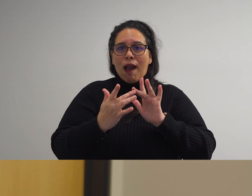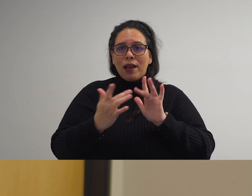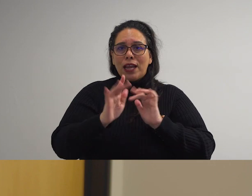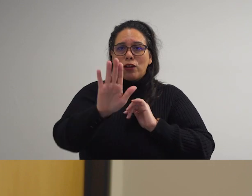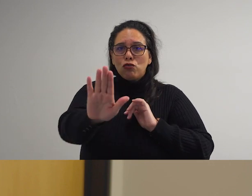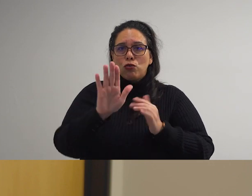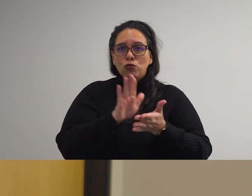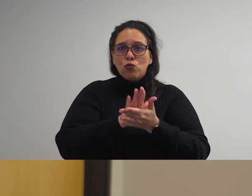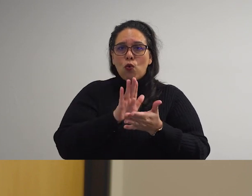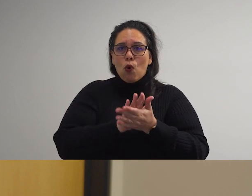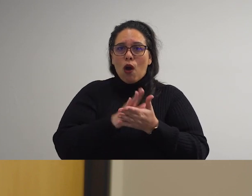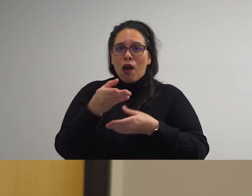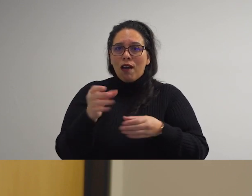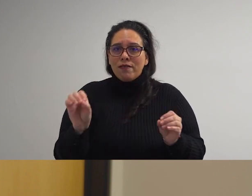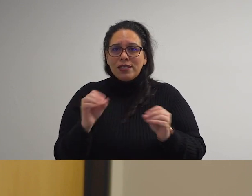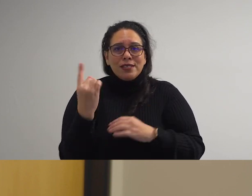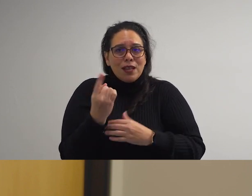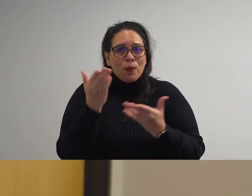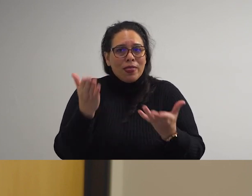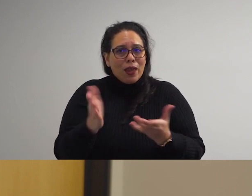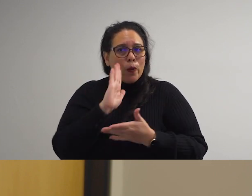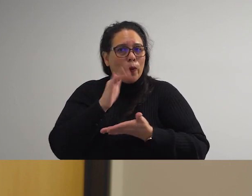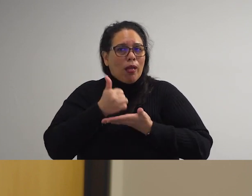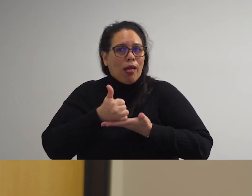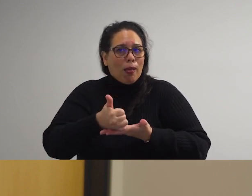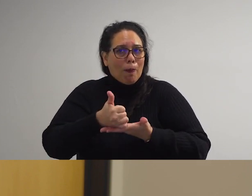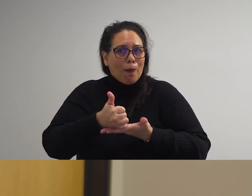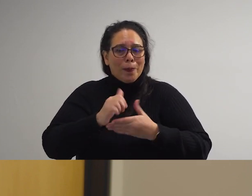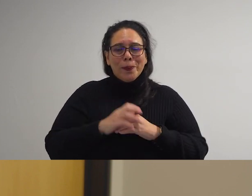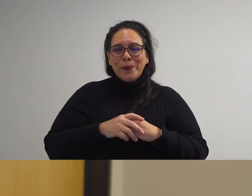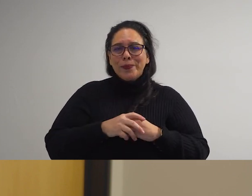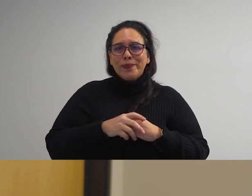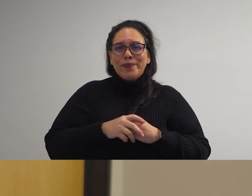out to your school office. There is someone there to help you.